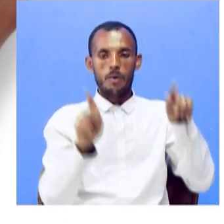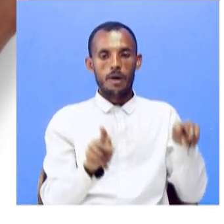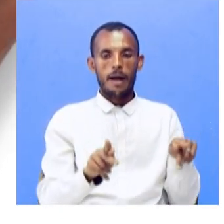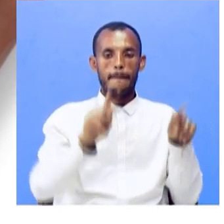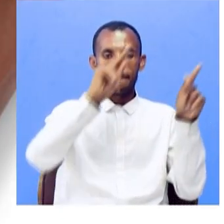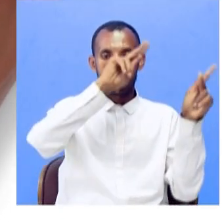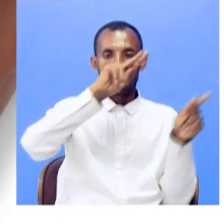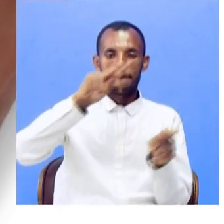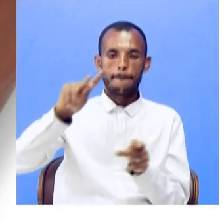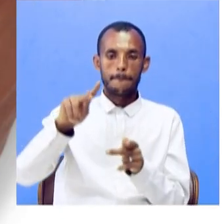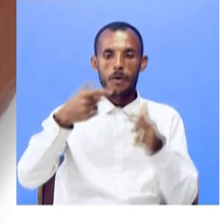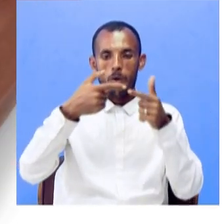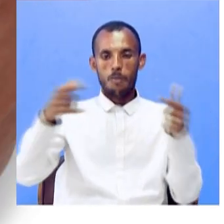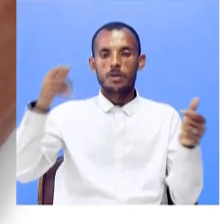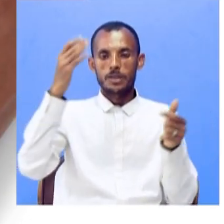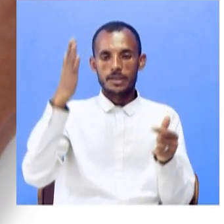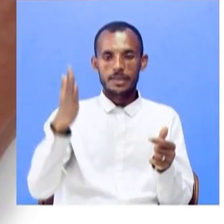are